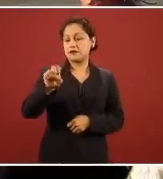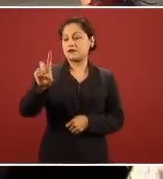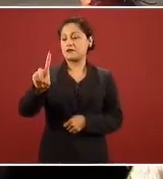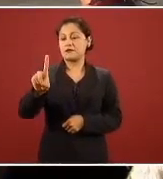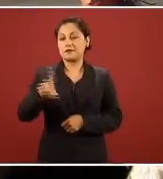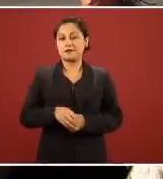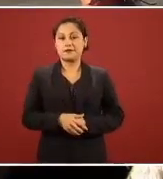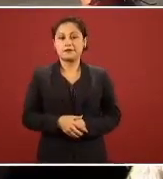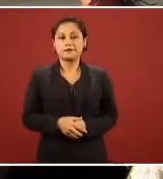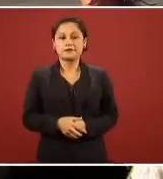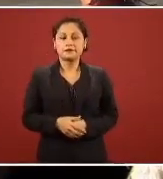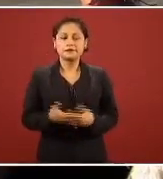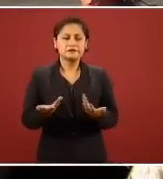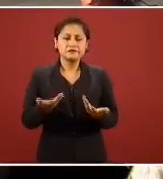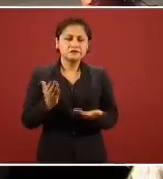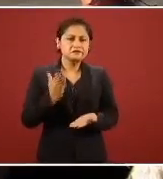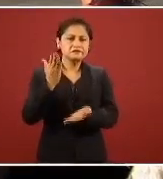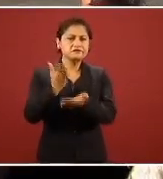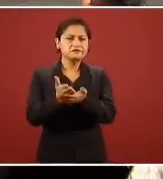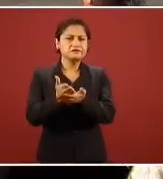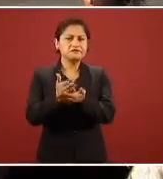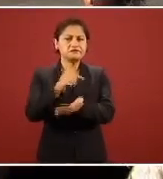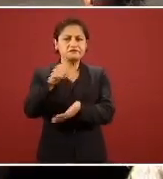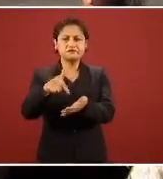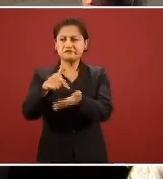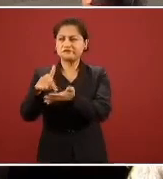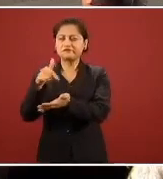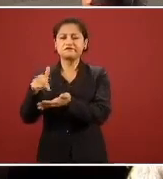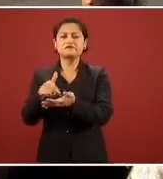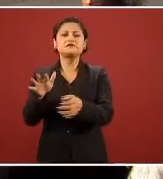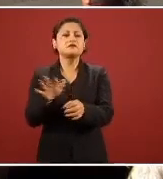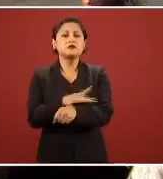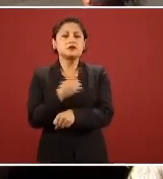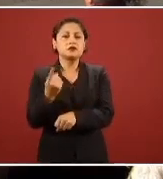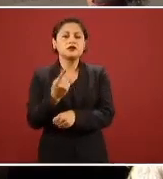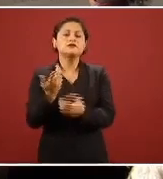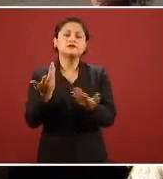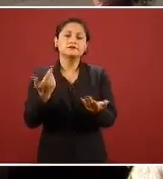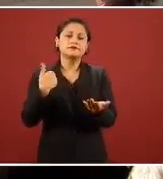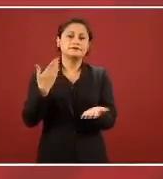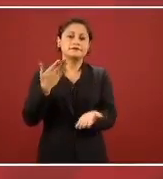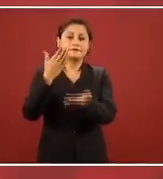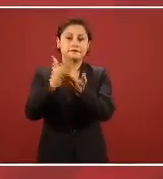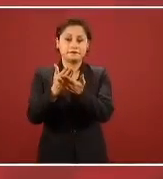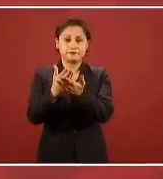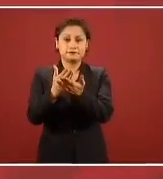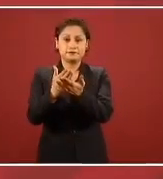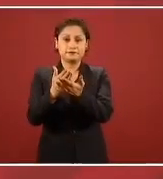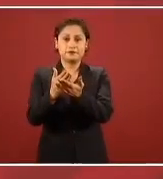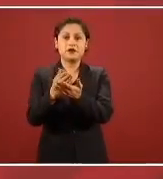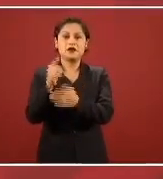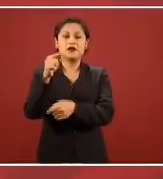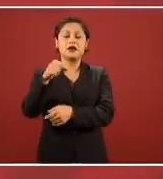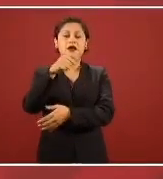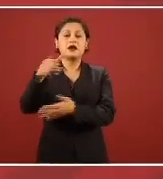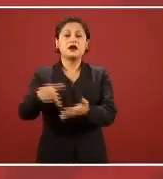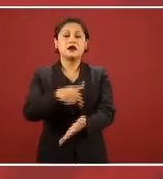motivo es inaugurar las instalaciones de la Guardia